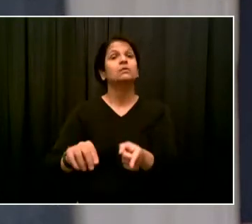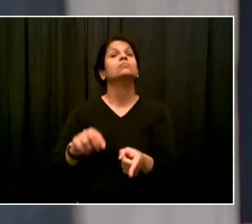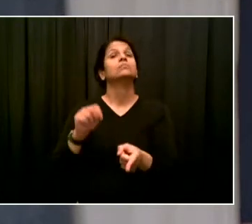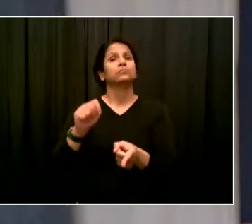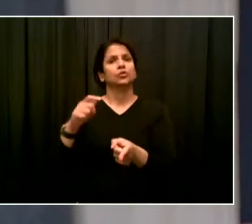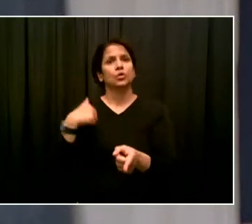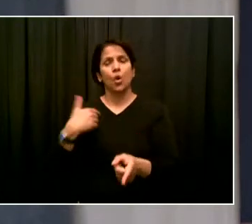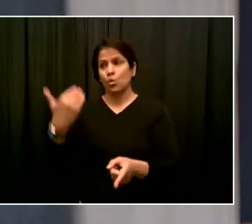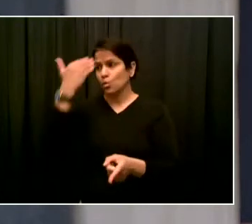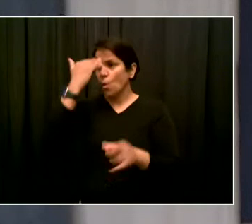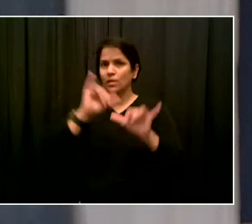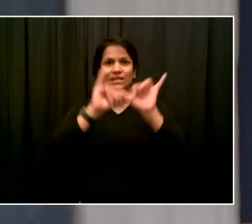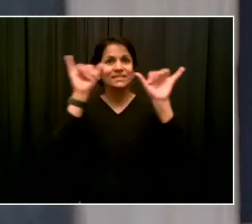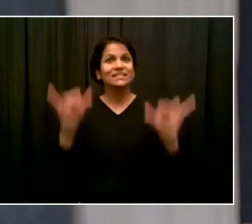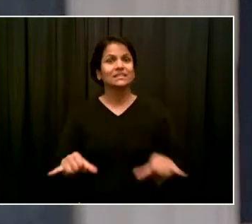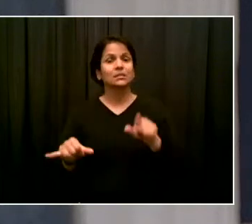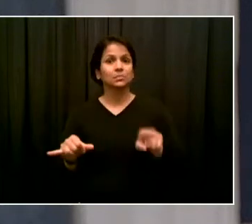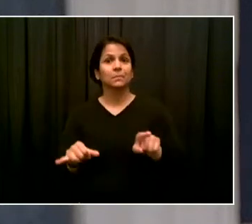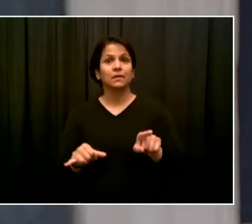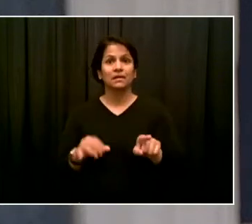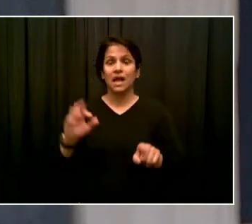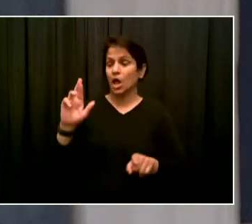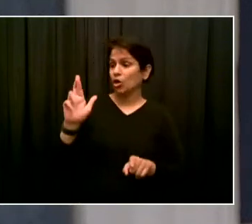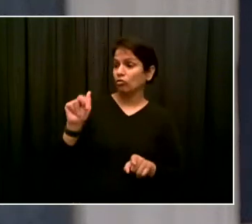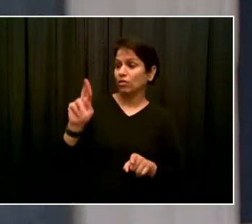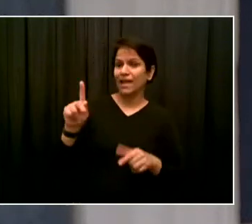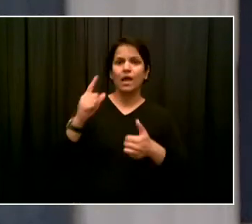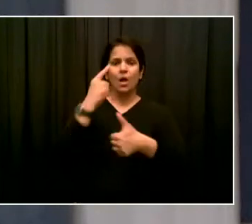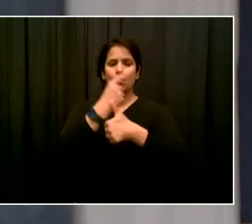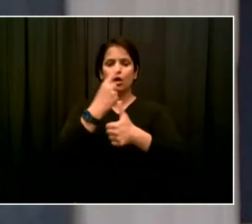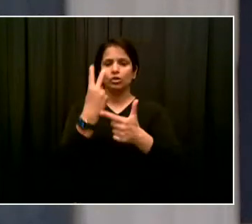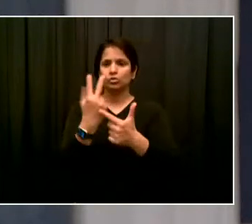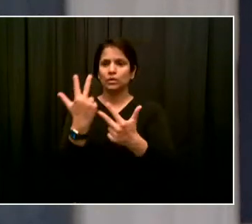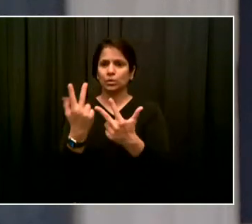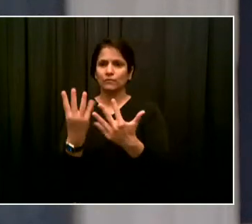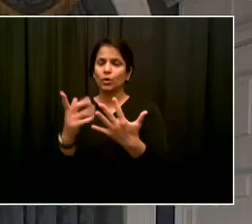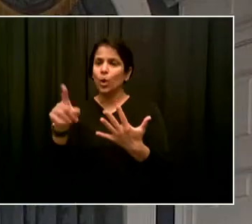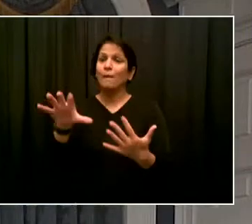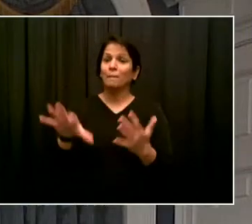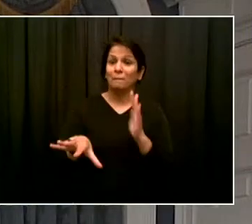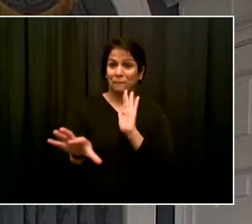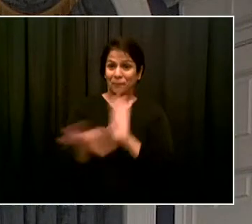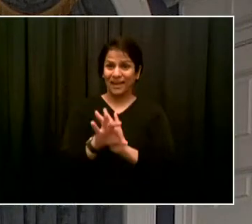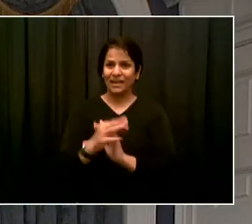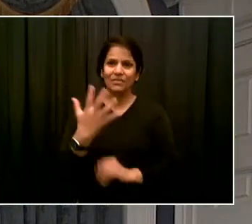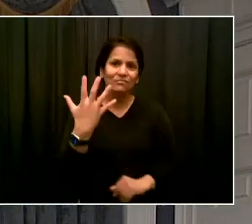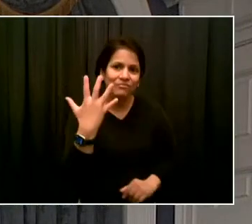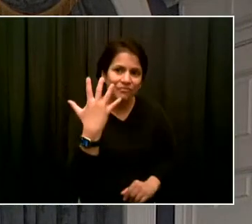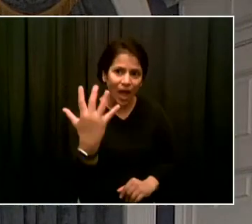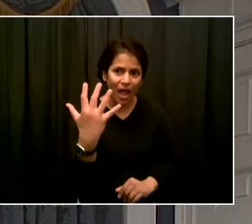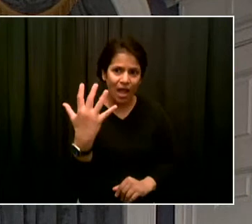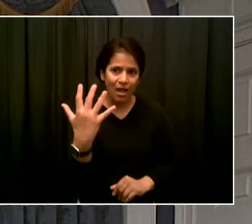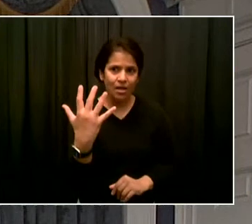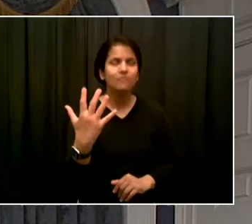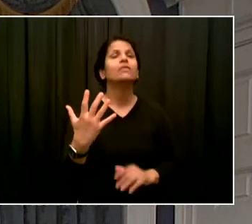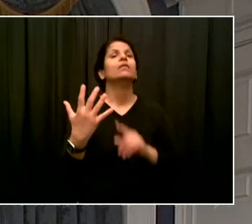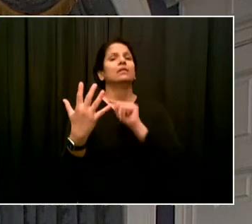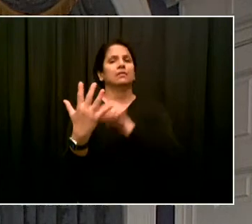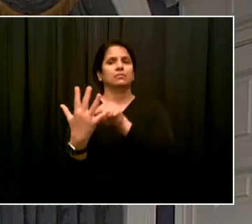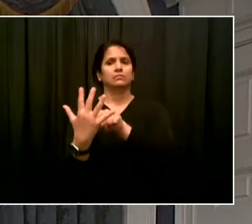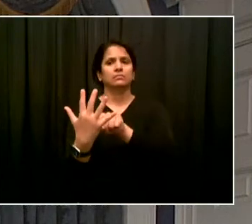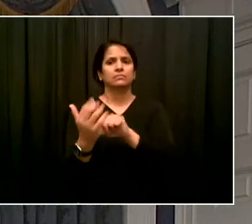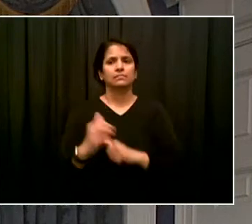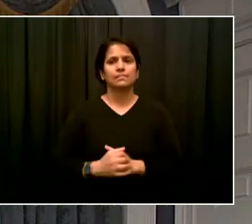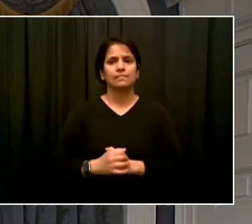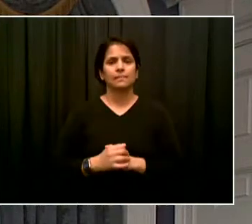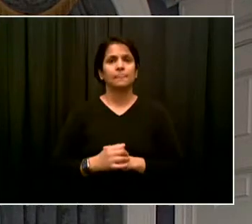vote. In New York City, no vote will be silenced. Thank you. Thank you so much, Laura, and congratulations